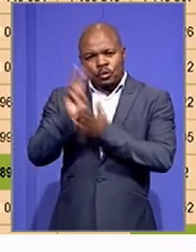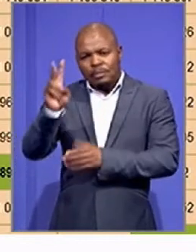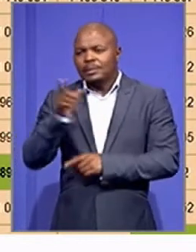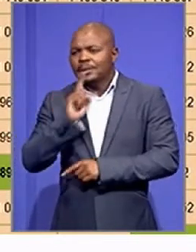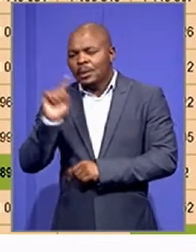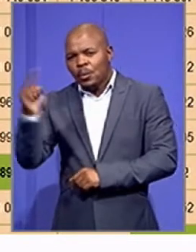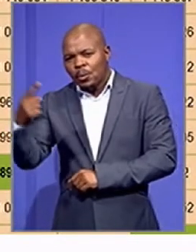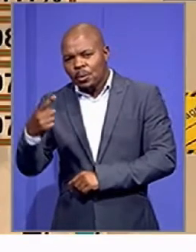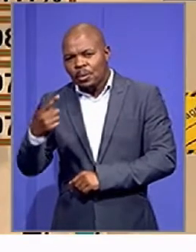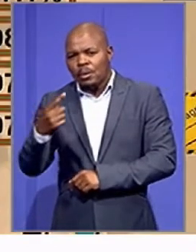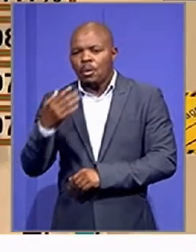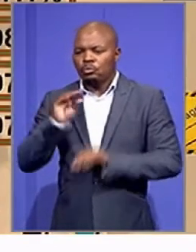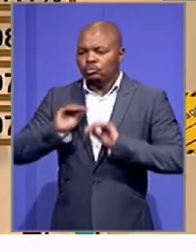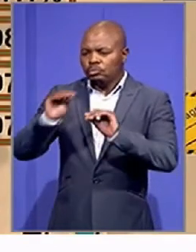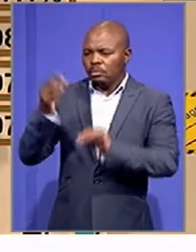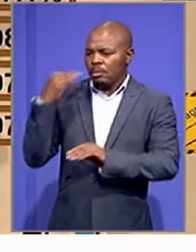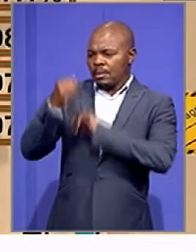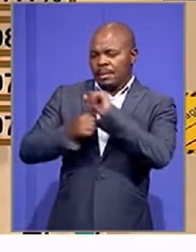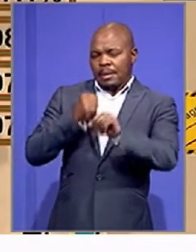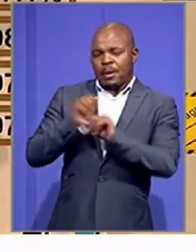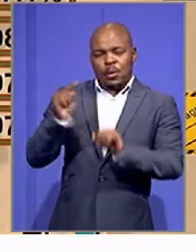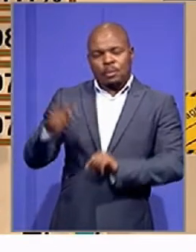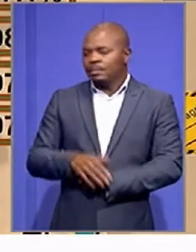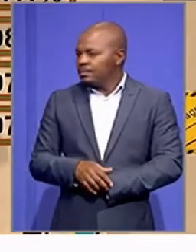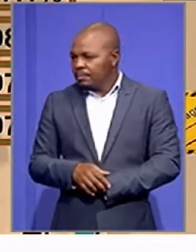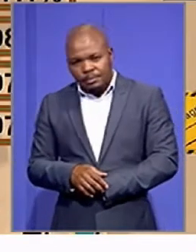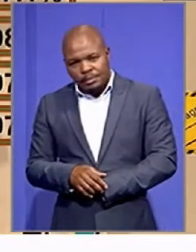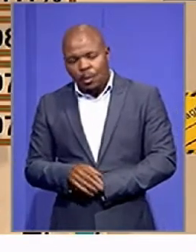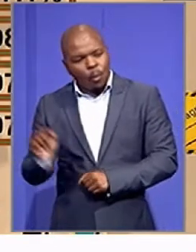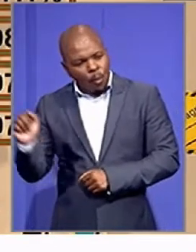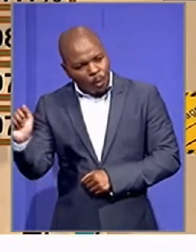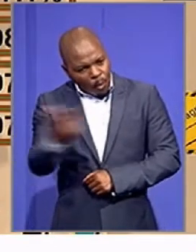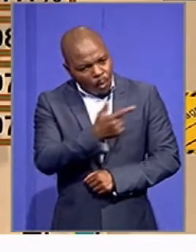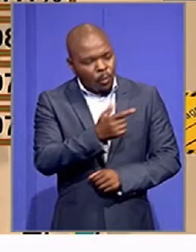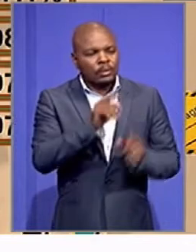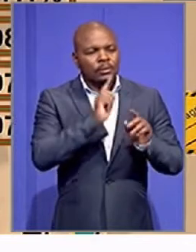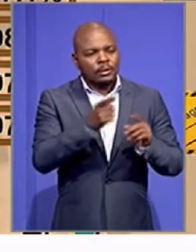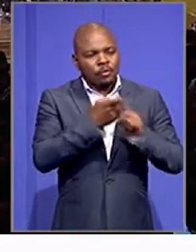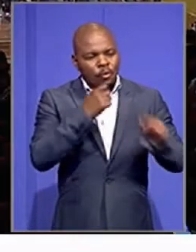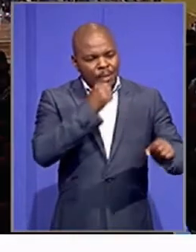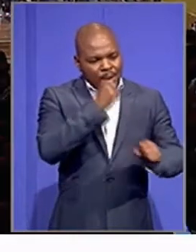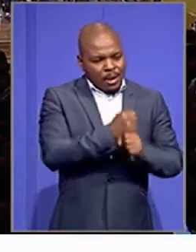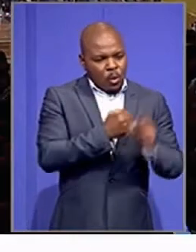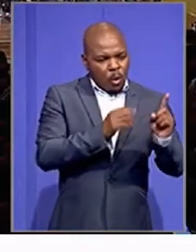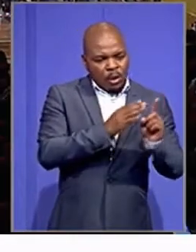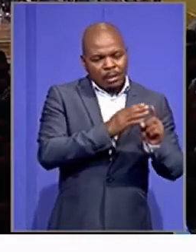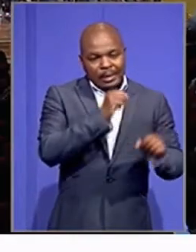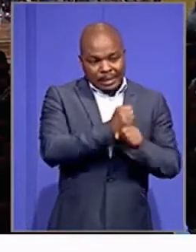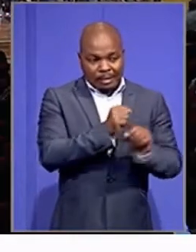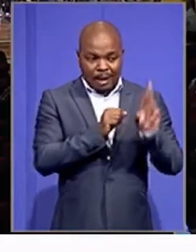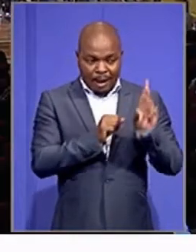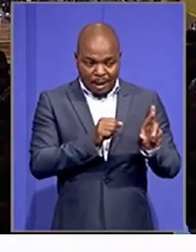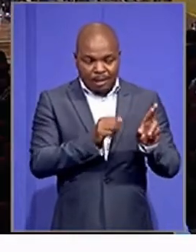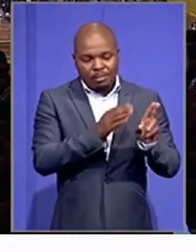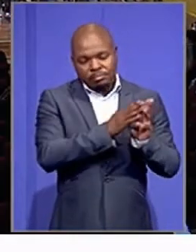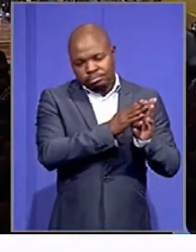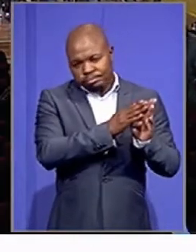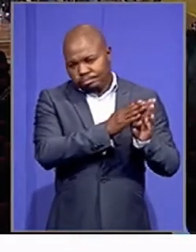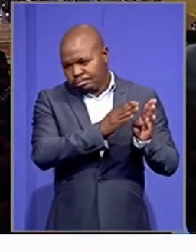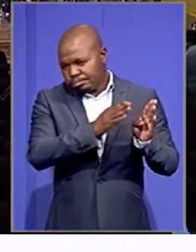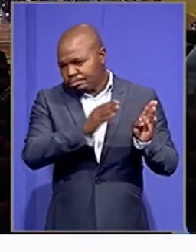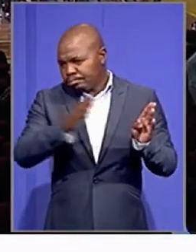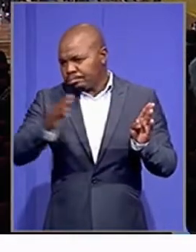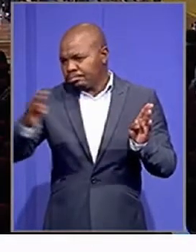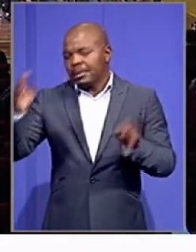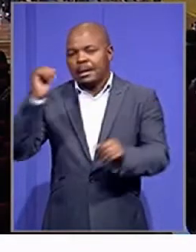in 2021. We are thanking all the teachers who started with them from grade 1, grade R in some instances, up to